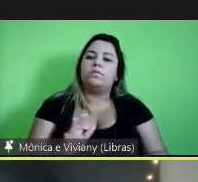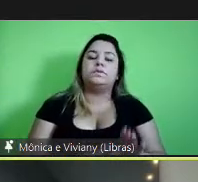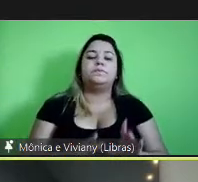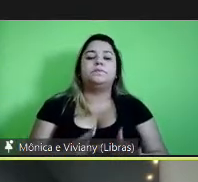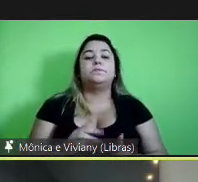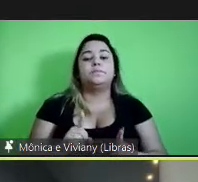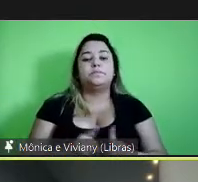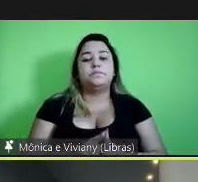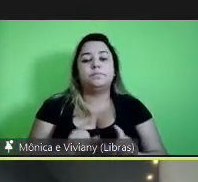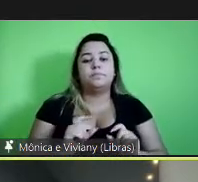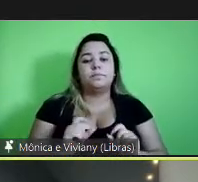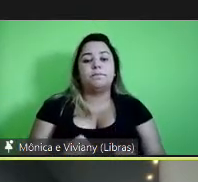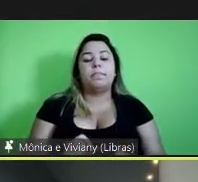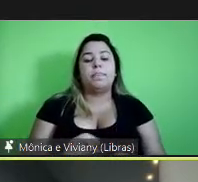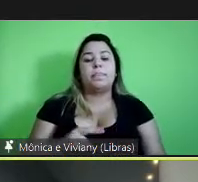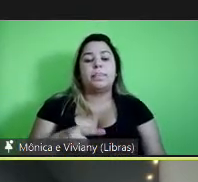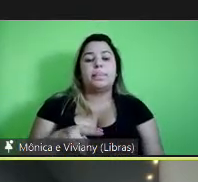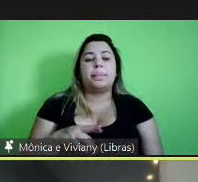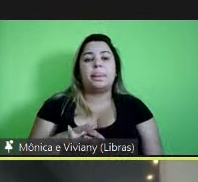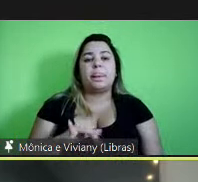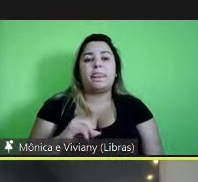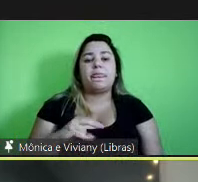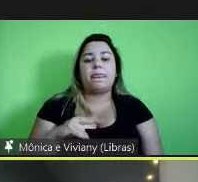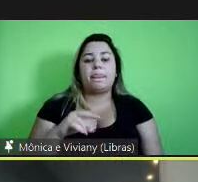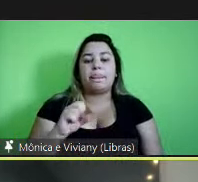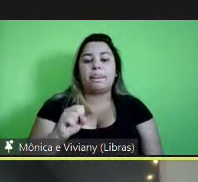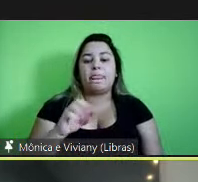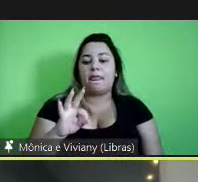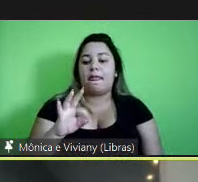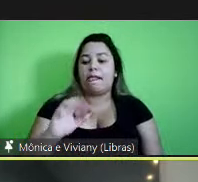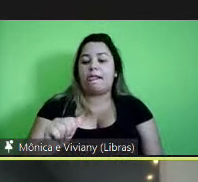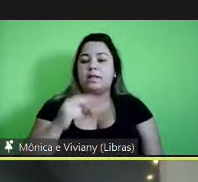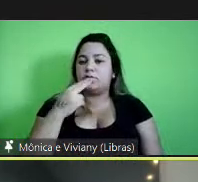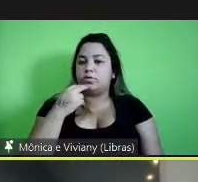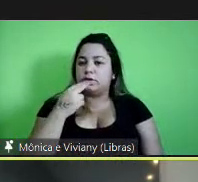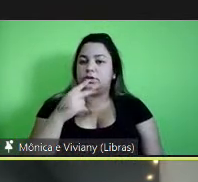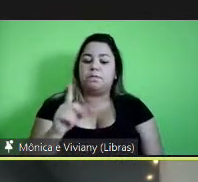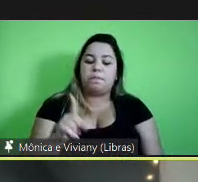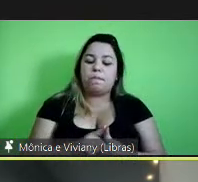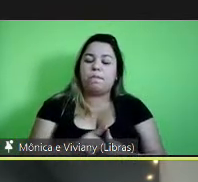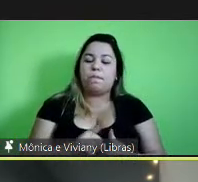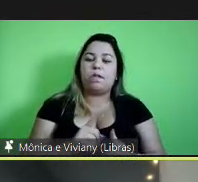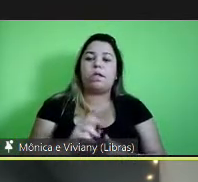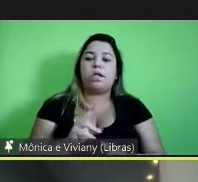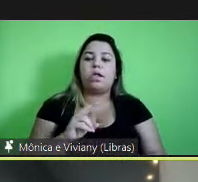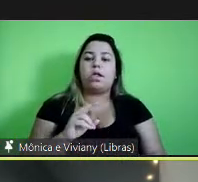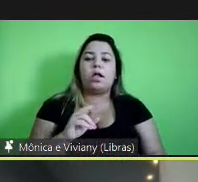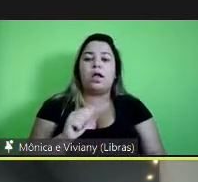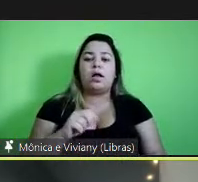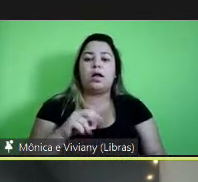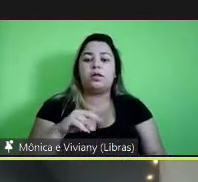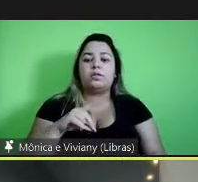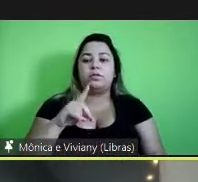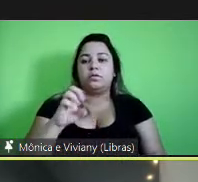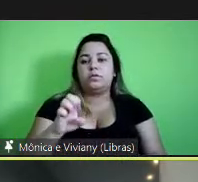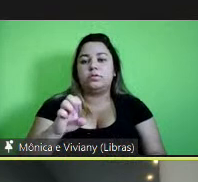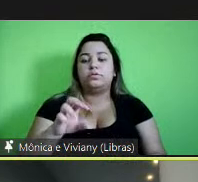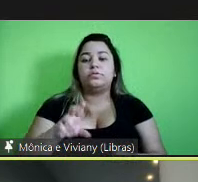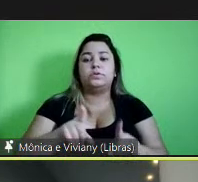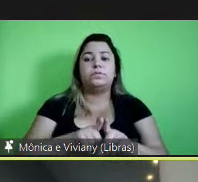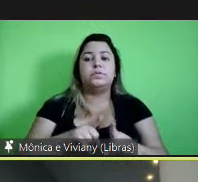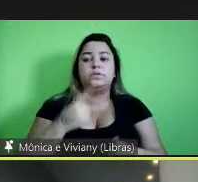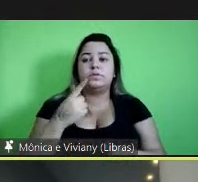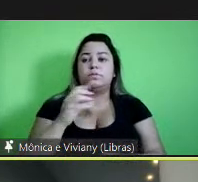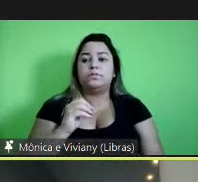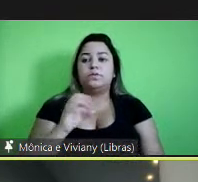we care especially for it in the primary health care. They are nutritionists that provide the service to these